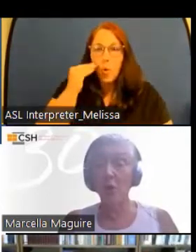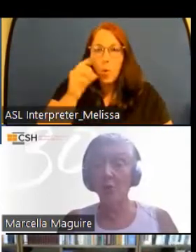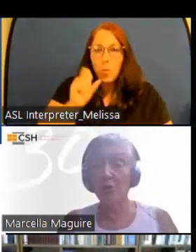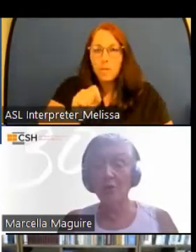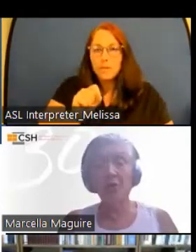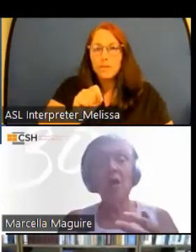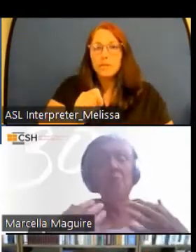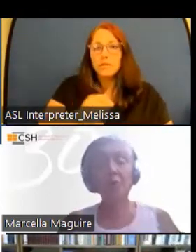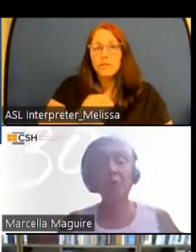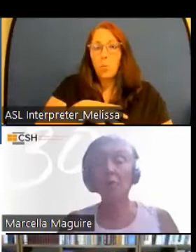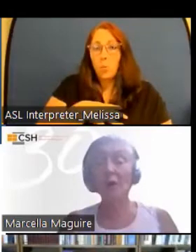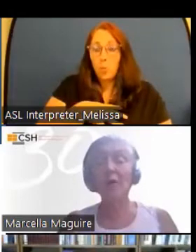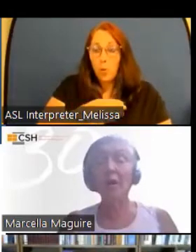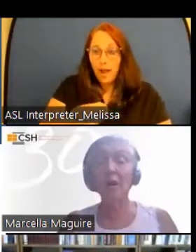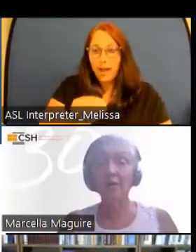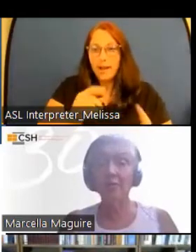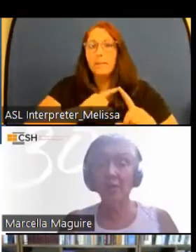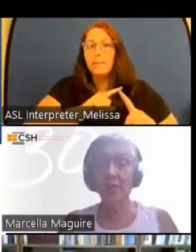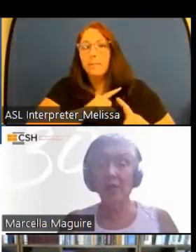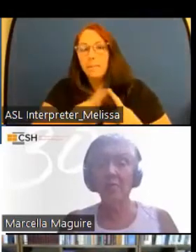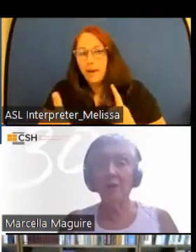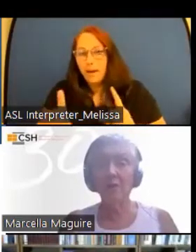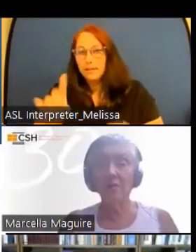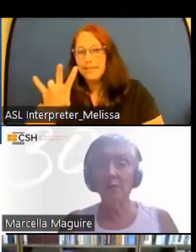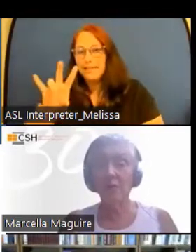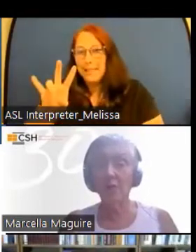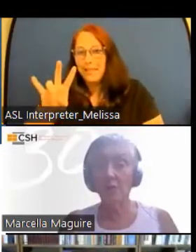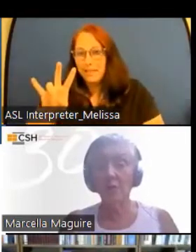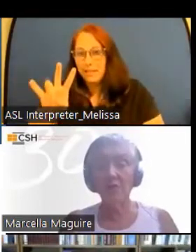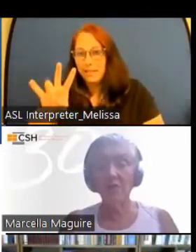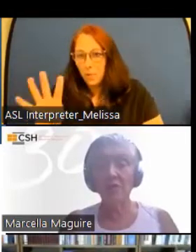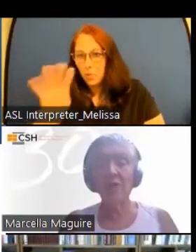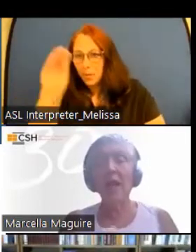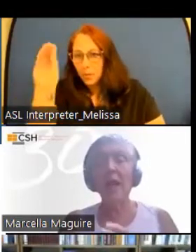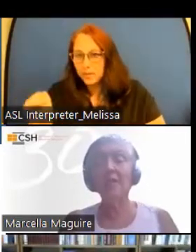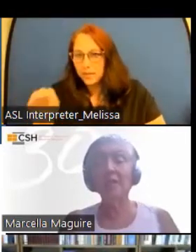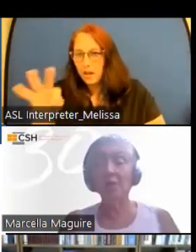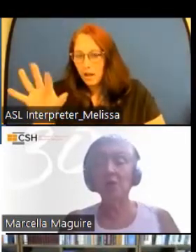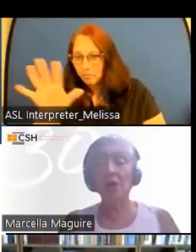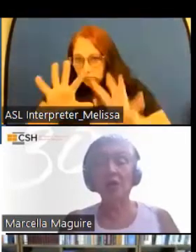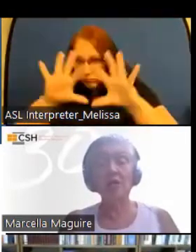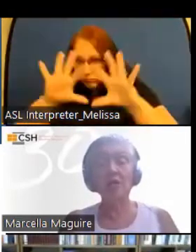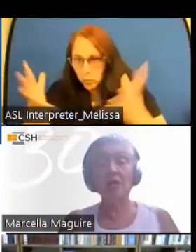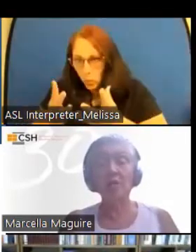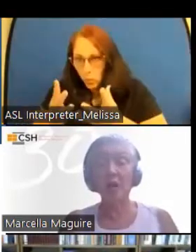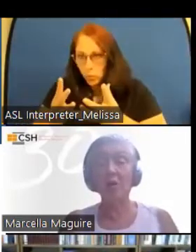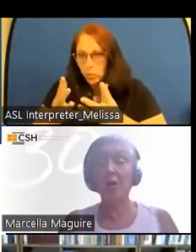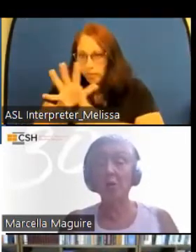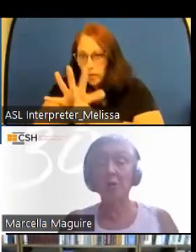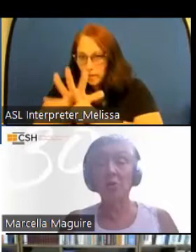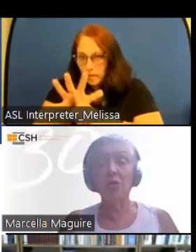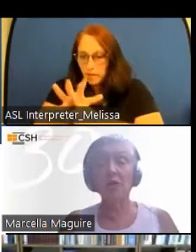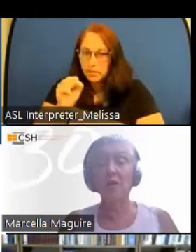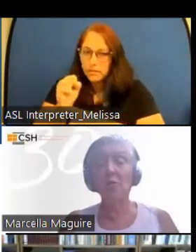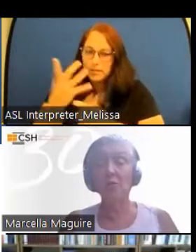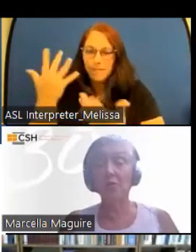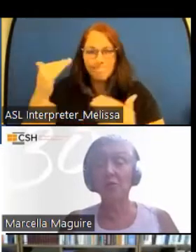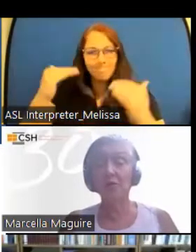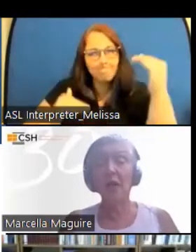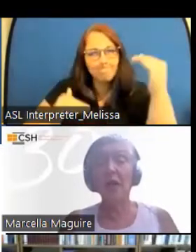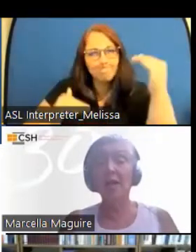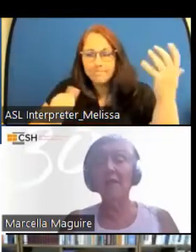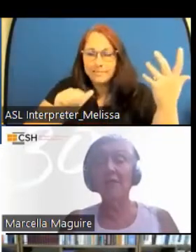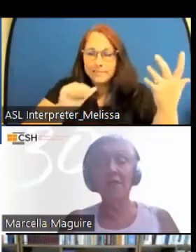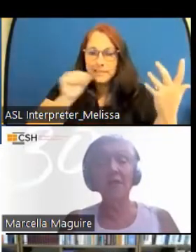experiencing homelessness. People who are white are underrepresented among those experiencing homelessness, and the need for strategies to center equity as we work to end